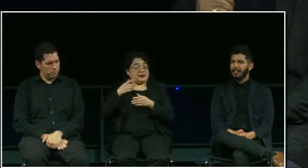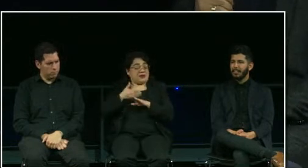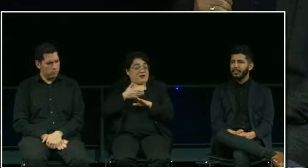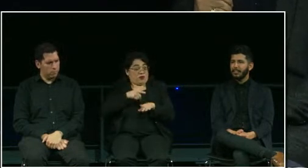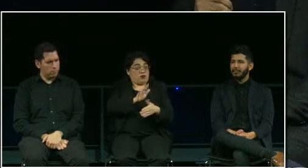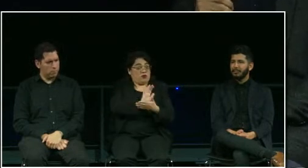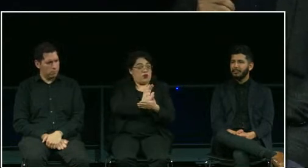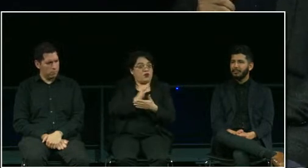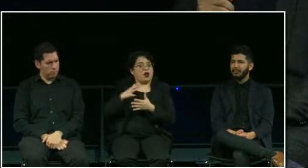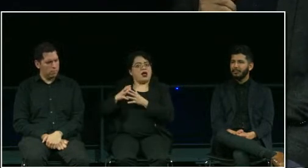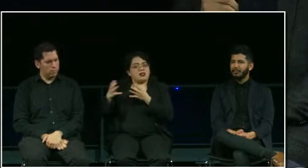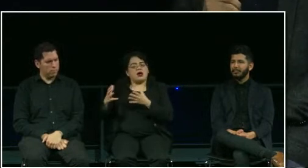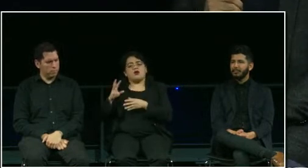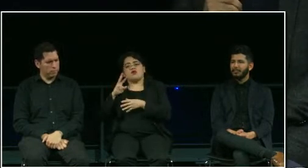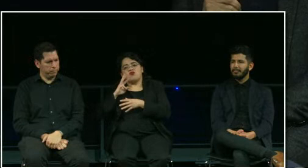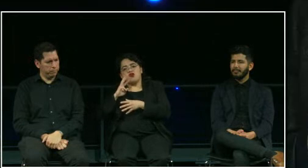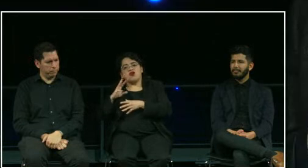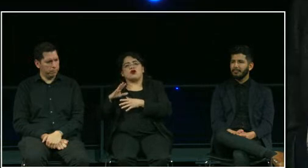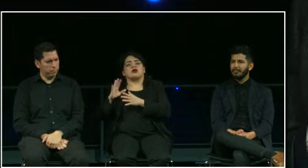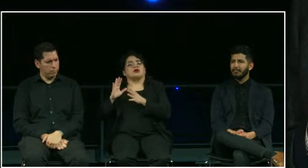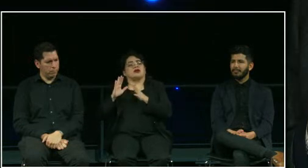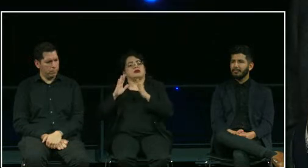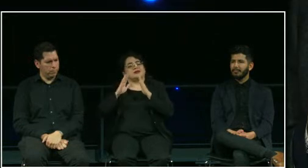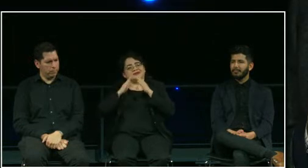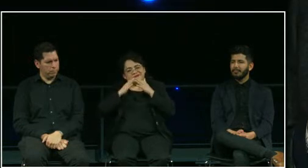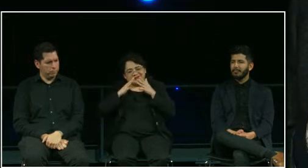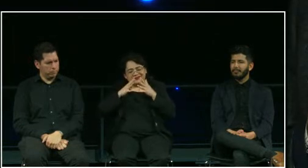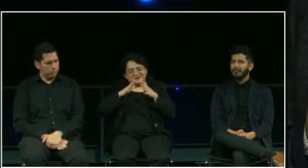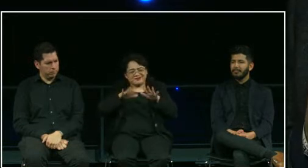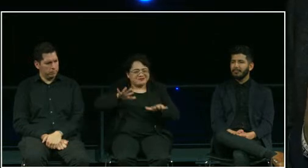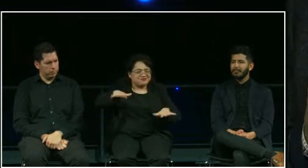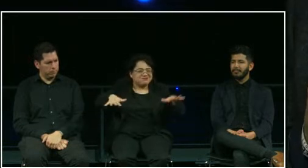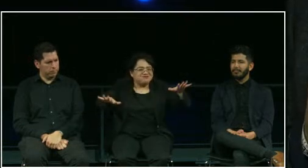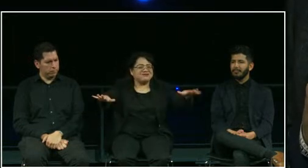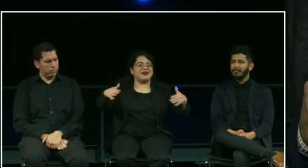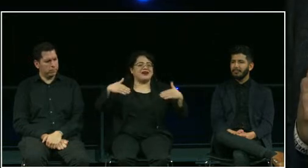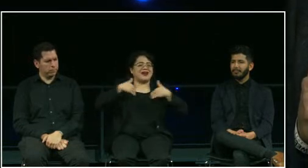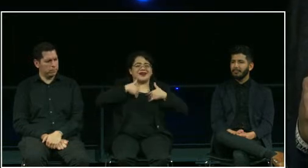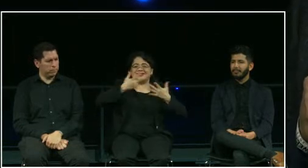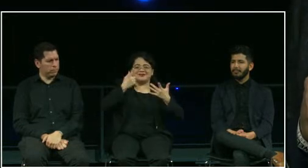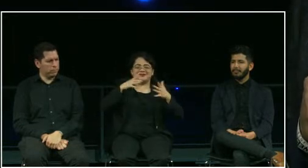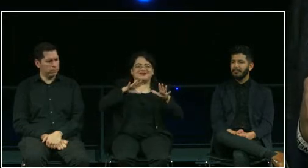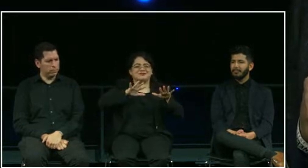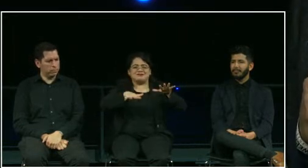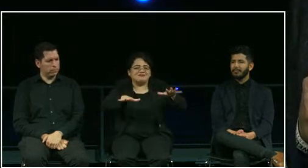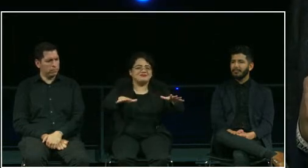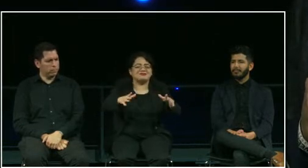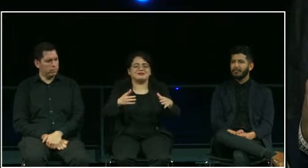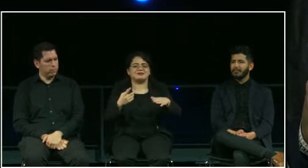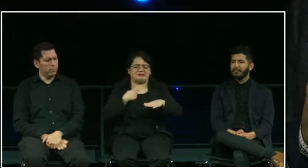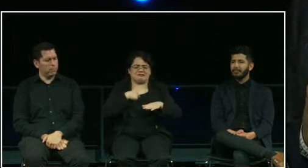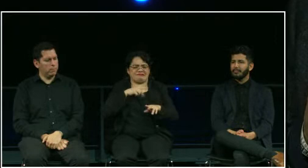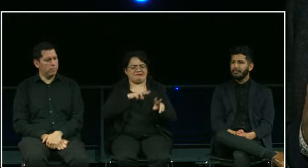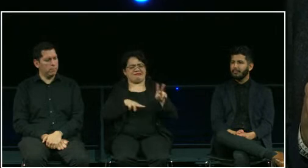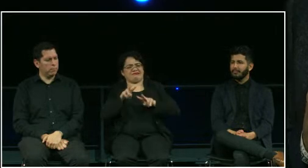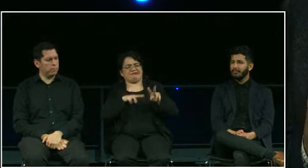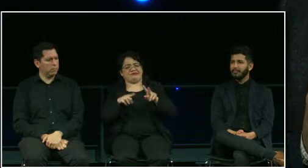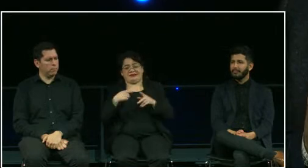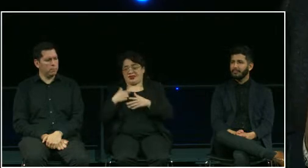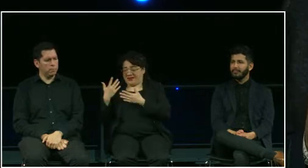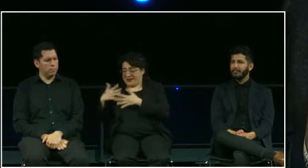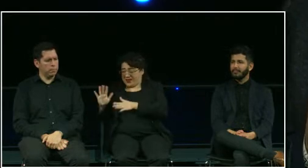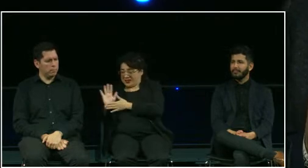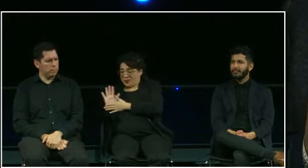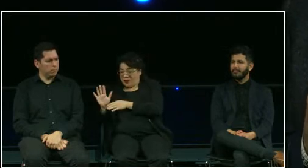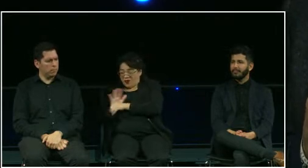and big creatures, I even with this one, I was like, I don't know, man. I'm not sure we can do this. We had a full